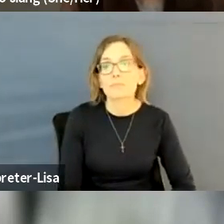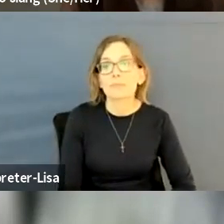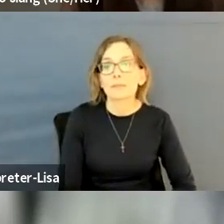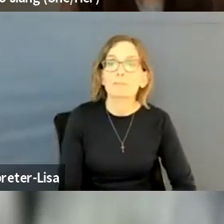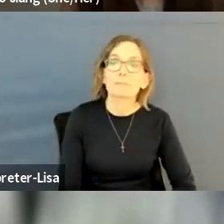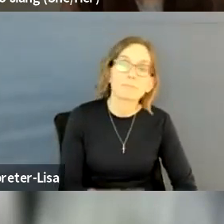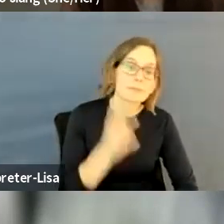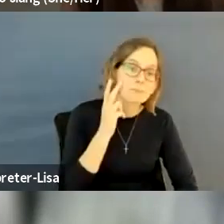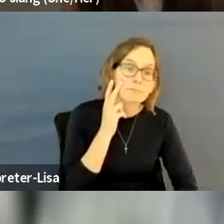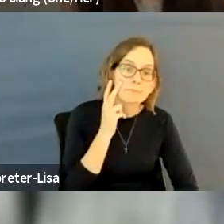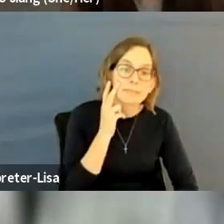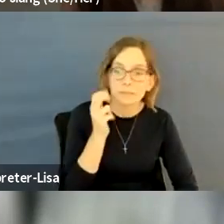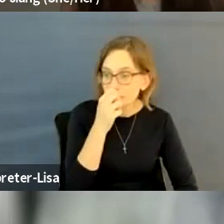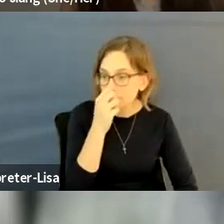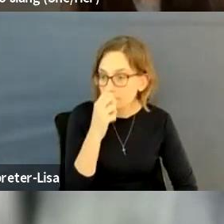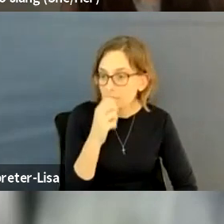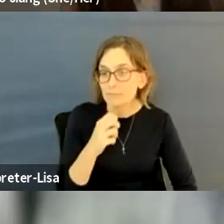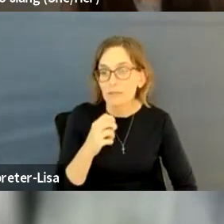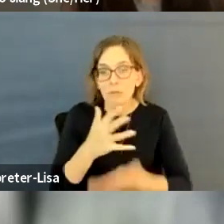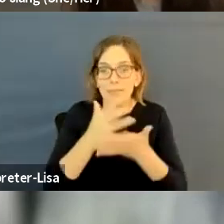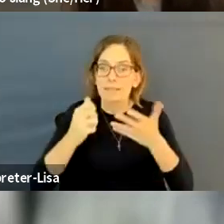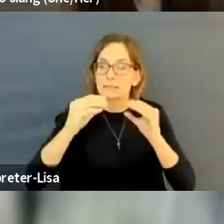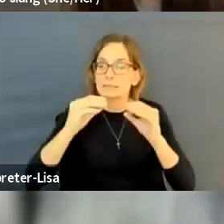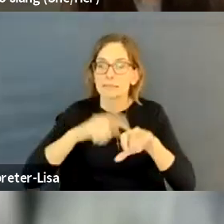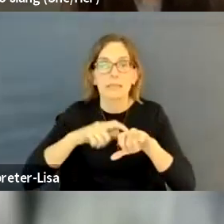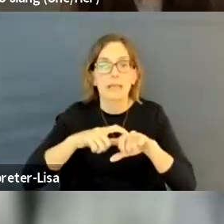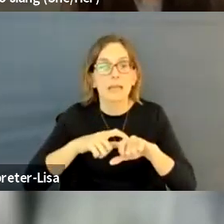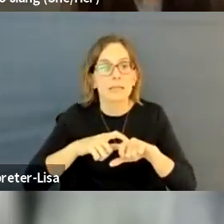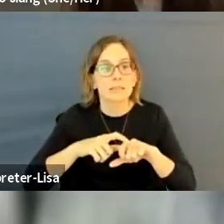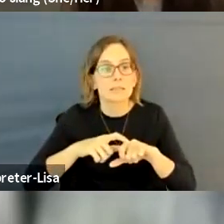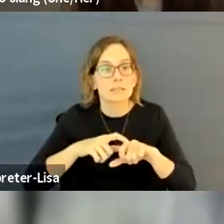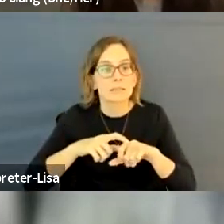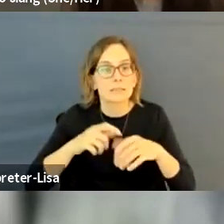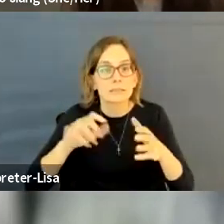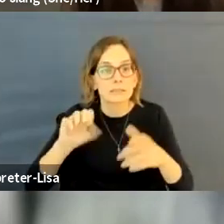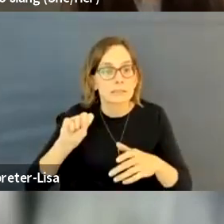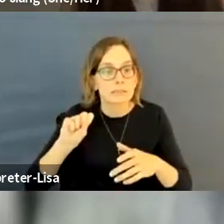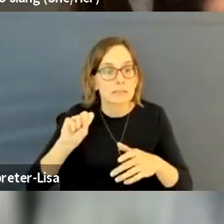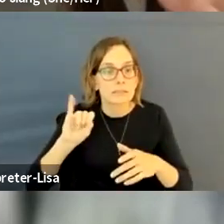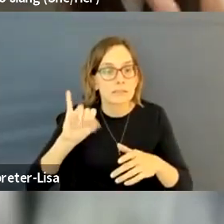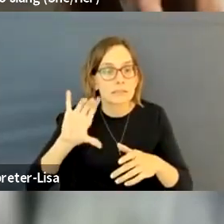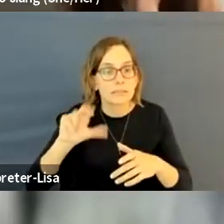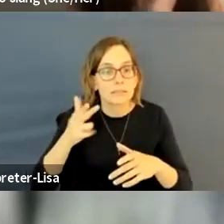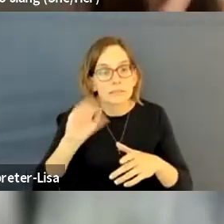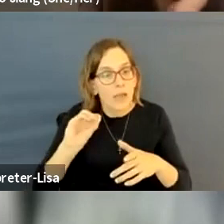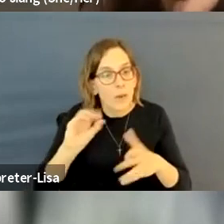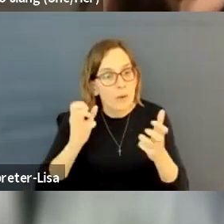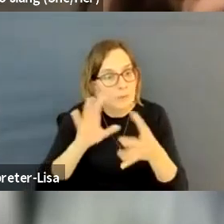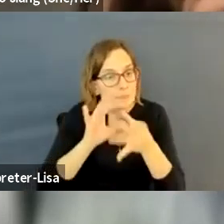Let's see. Okay, we are now running out of time. I just want to check in with Sichao. Do you have anything you want to say from your character's